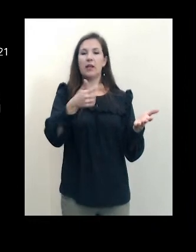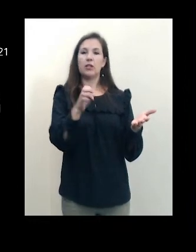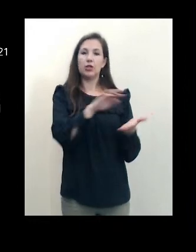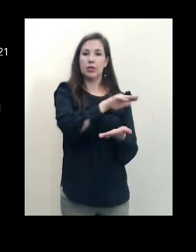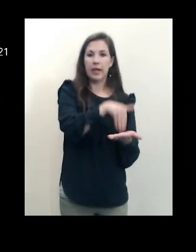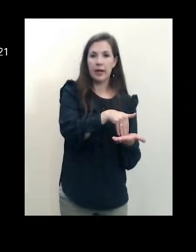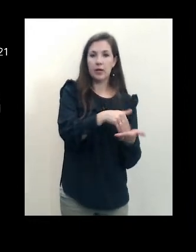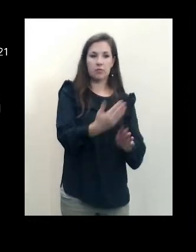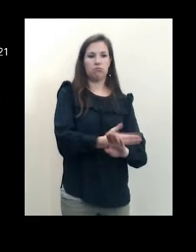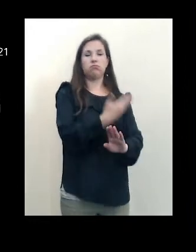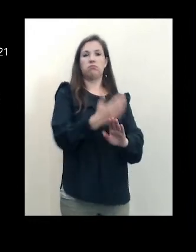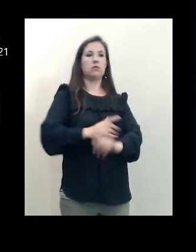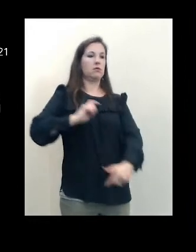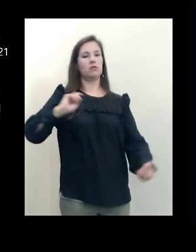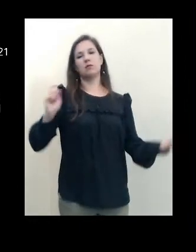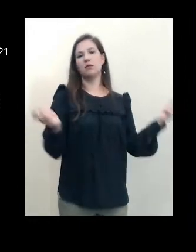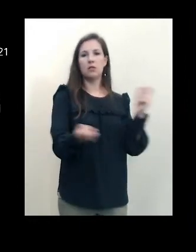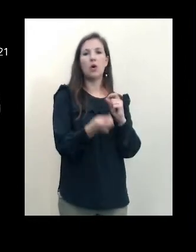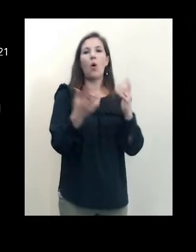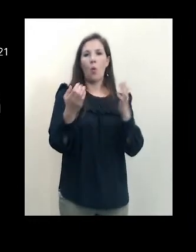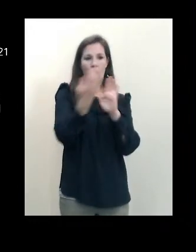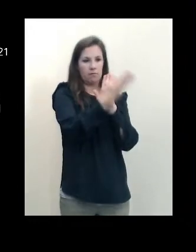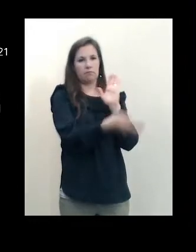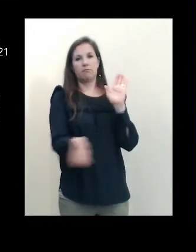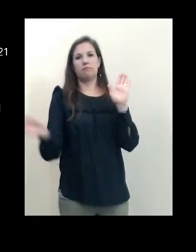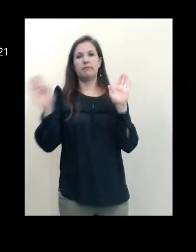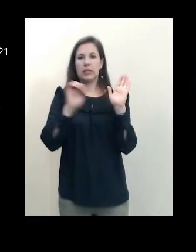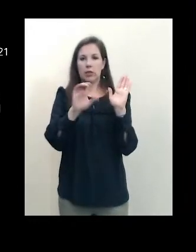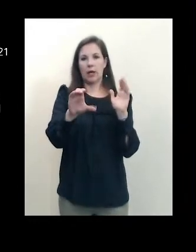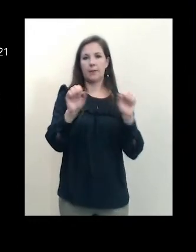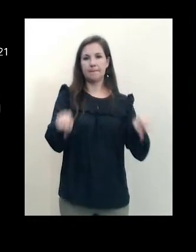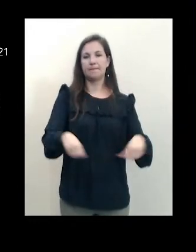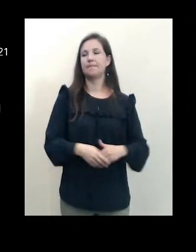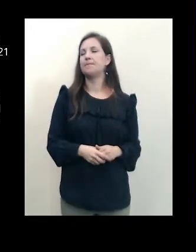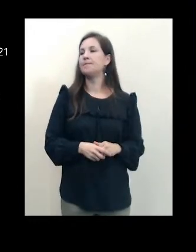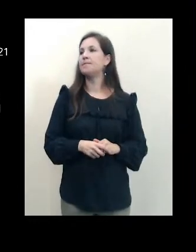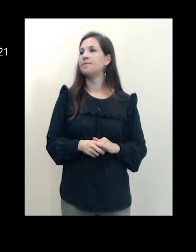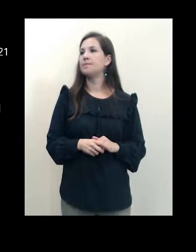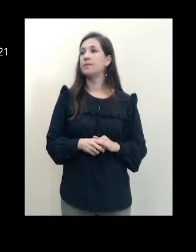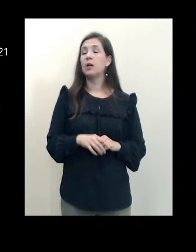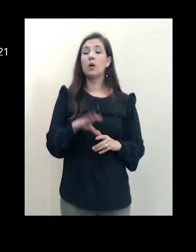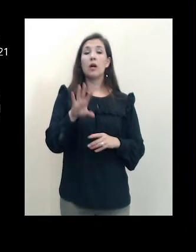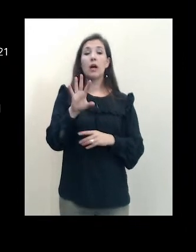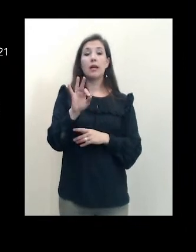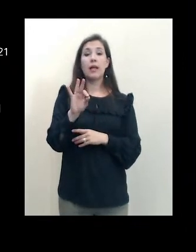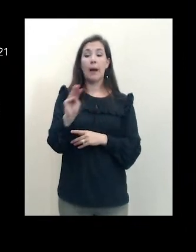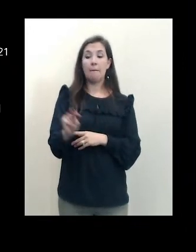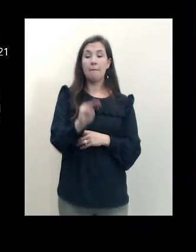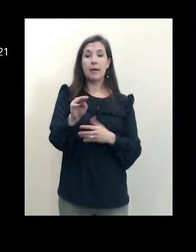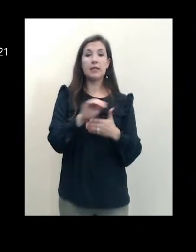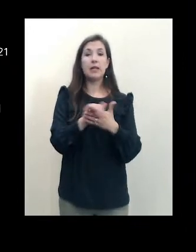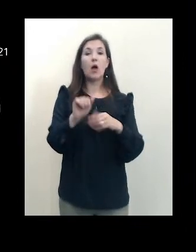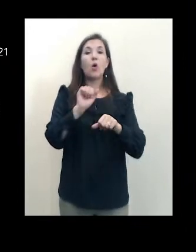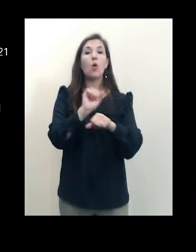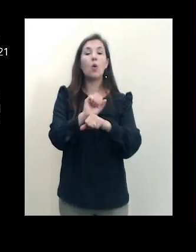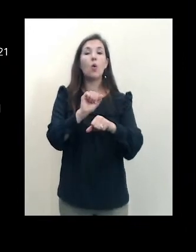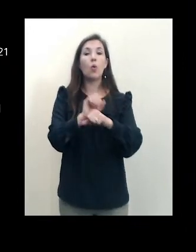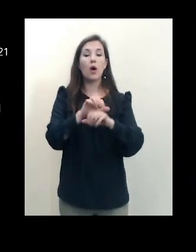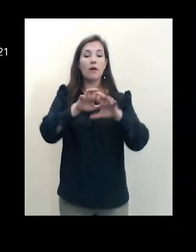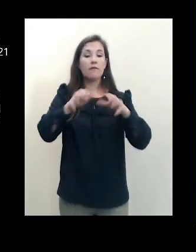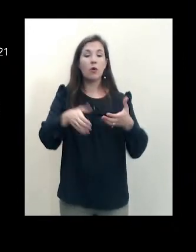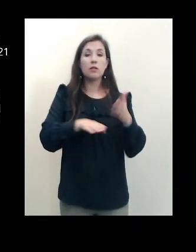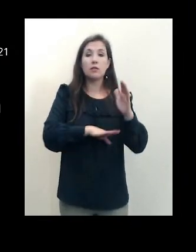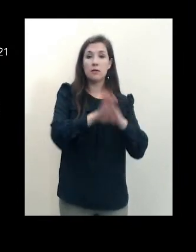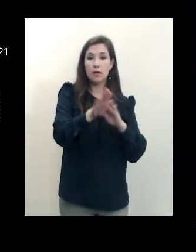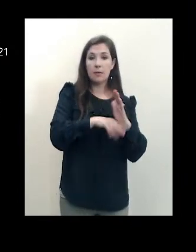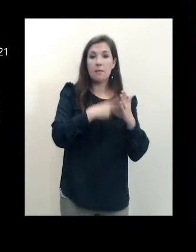we want to do that across the entire county. We're creating a $9 million workforce development pilot program in